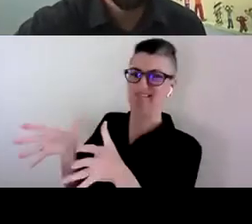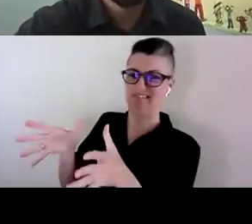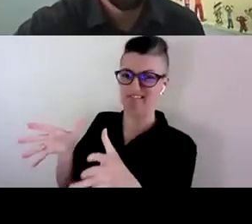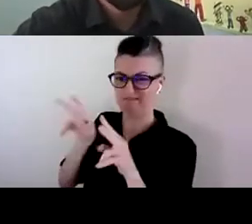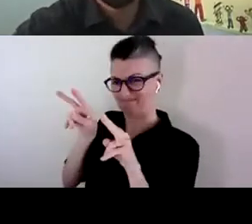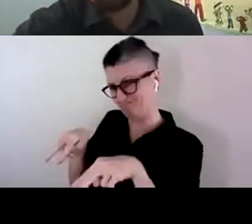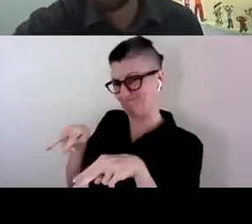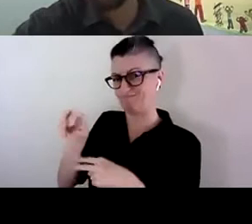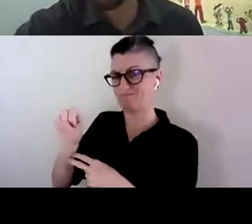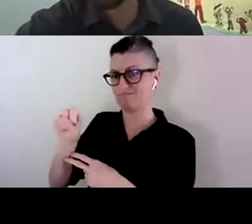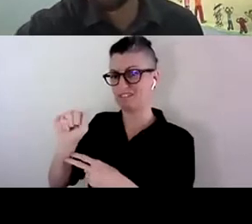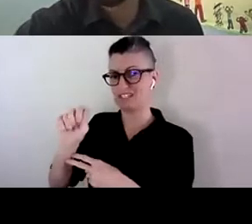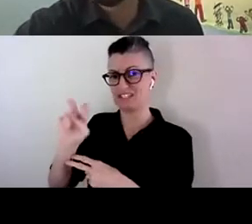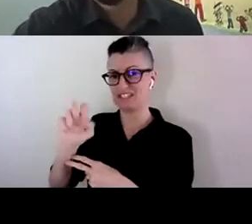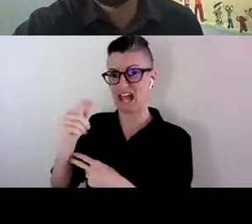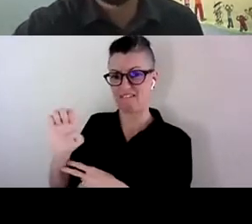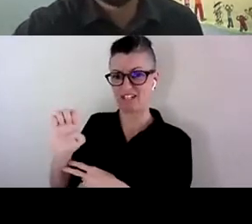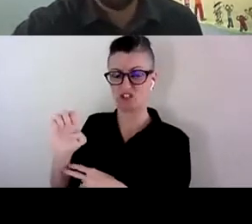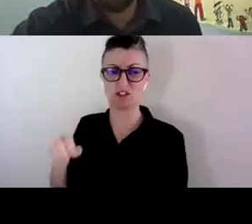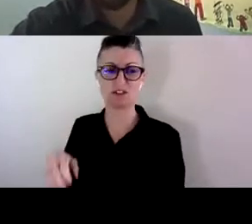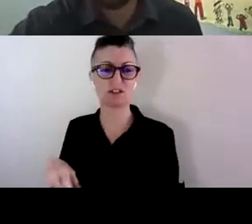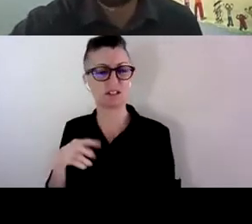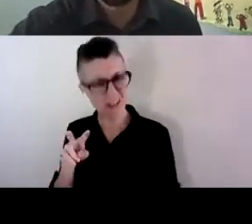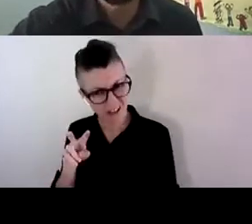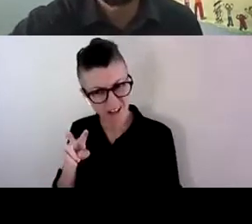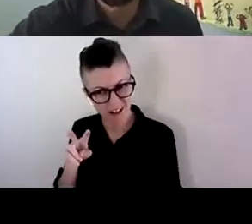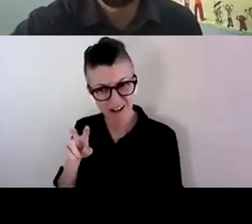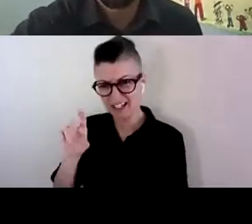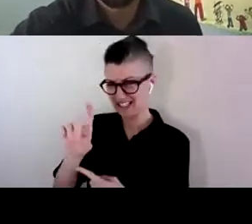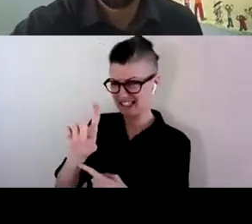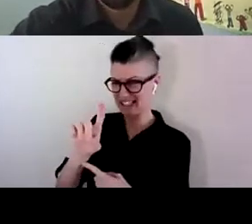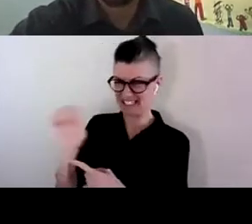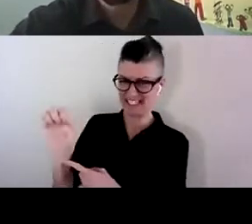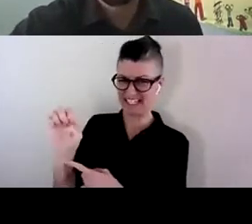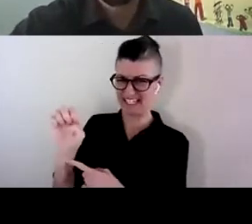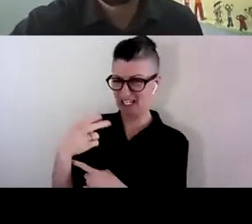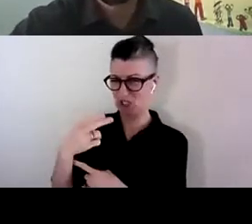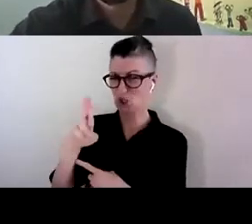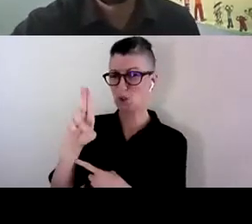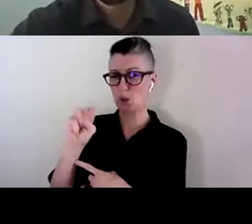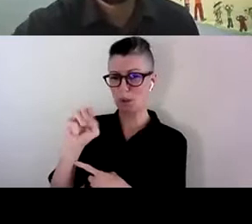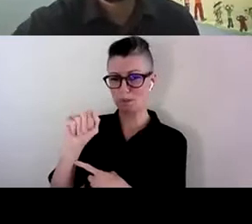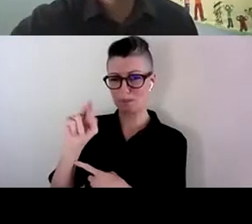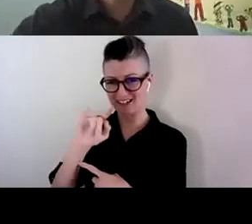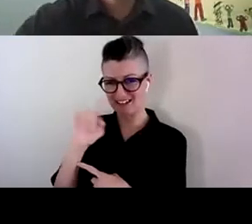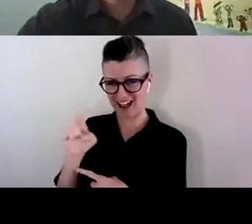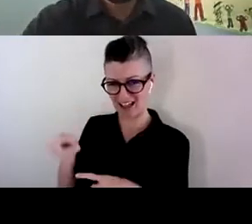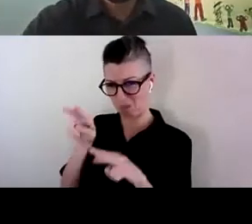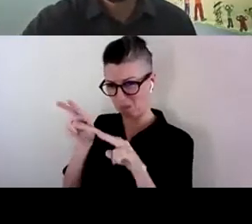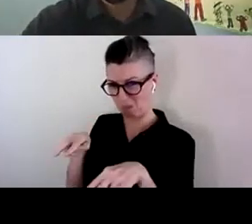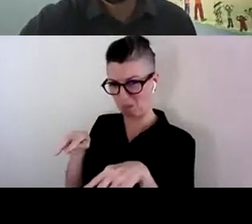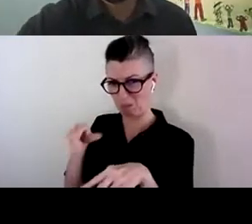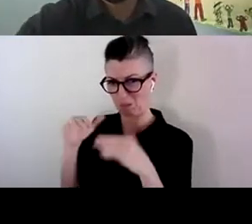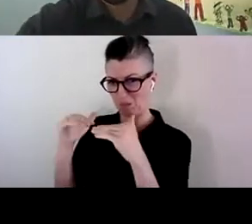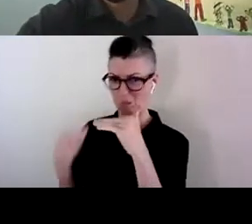received reinforced and perpetuated these inferiorizing and dehumanizing messages. I grew up in a context where English fluency